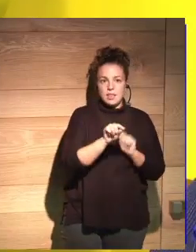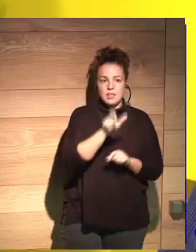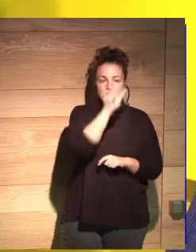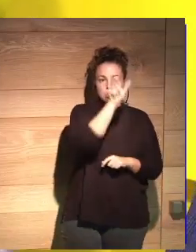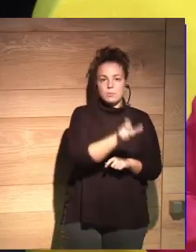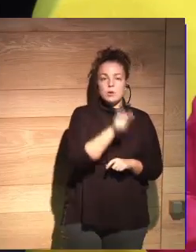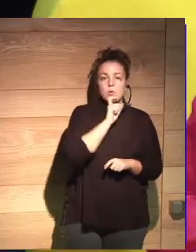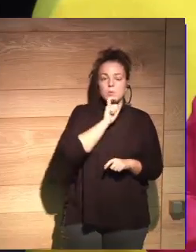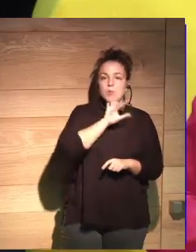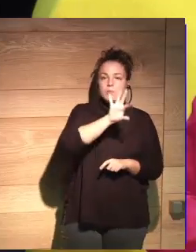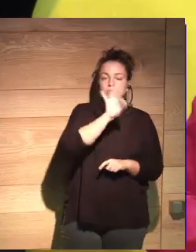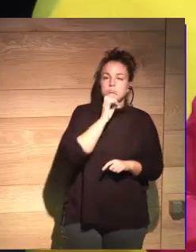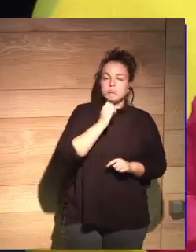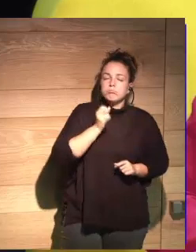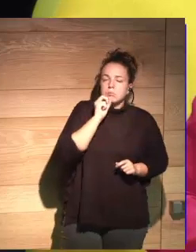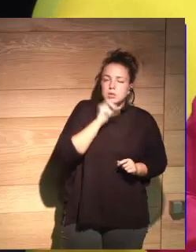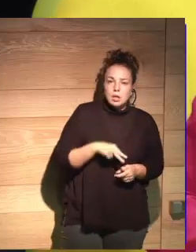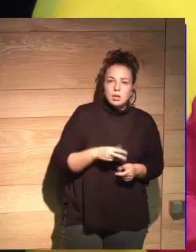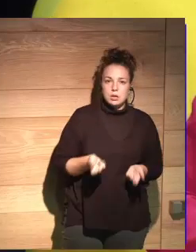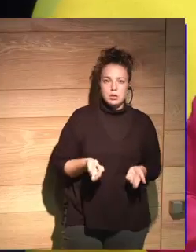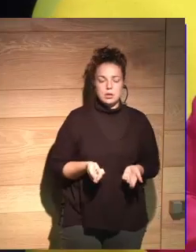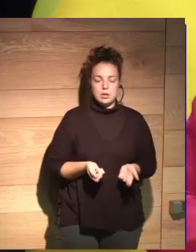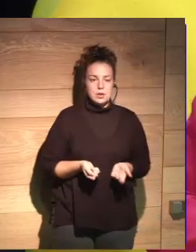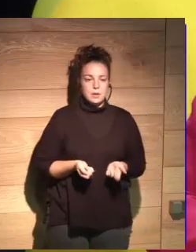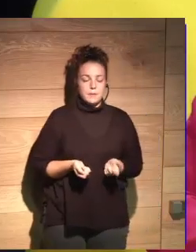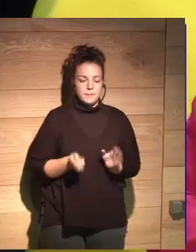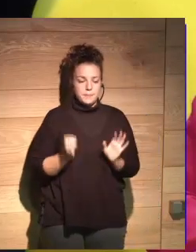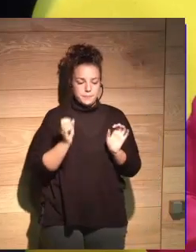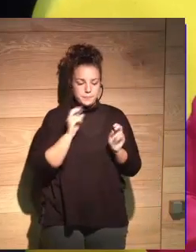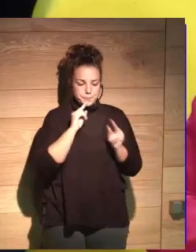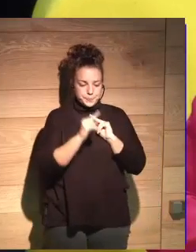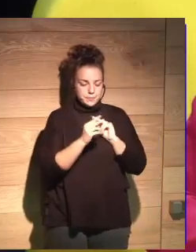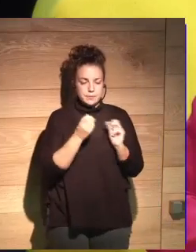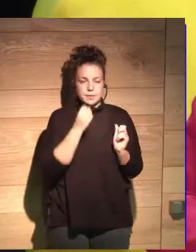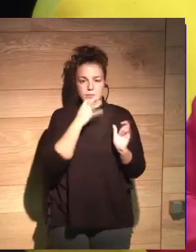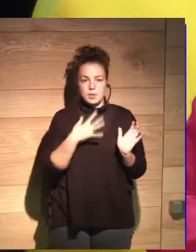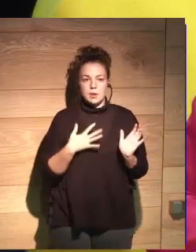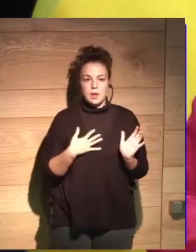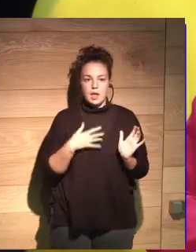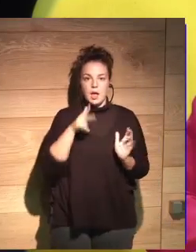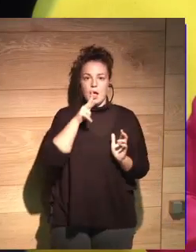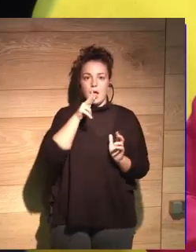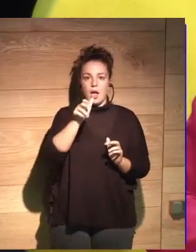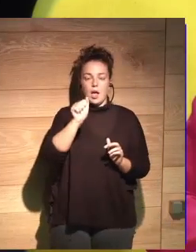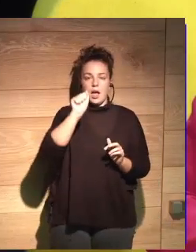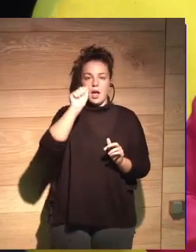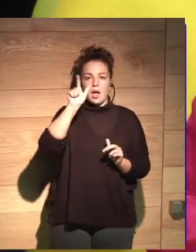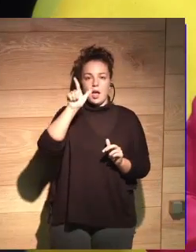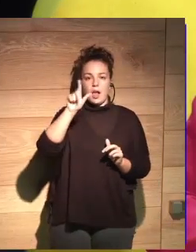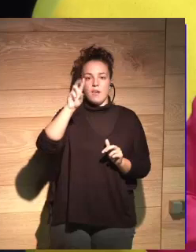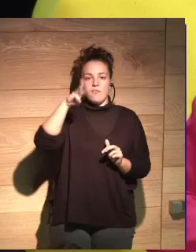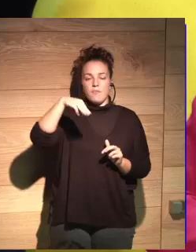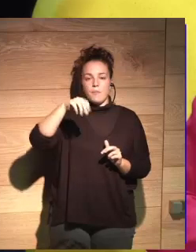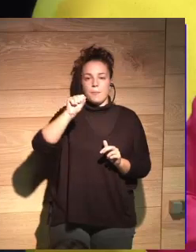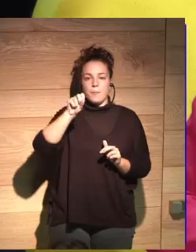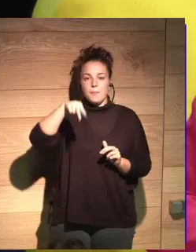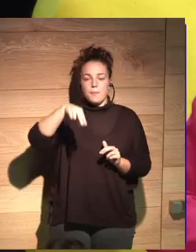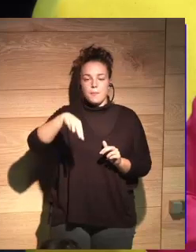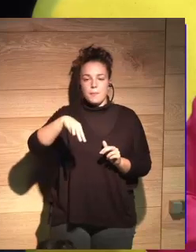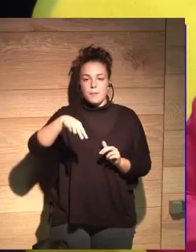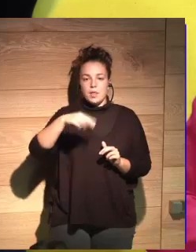how a human being needs to be? My friend Todd Huffman has an implanted magnet in his finger. So it's not genetic engineering, it's a simple,